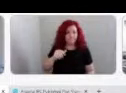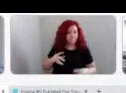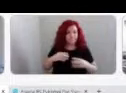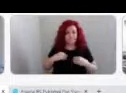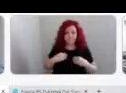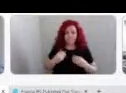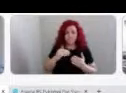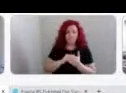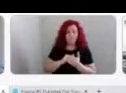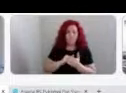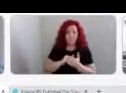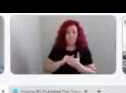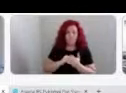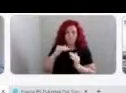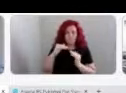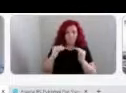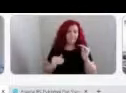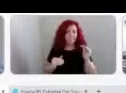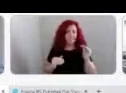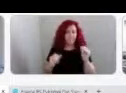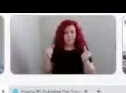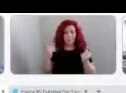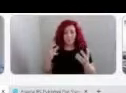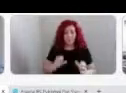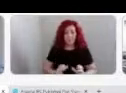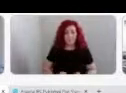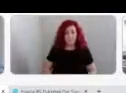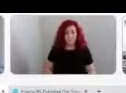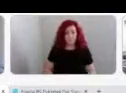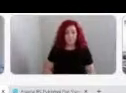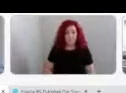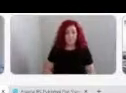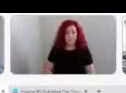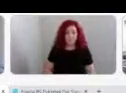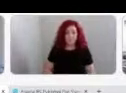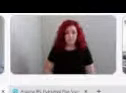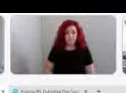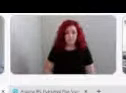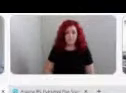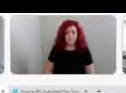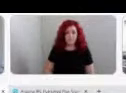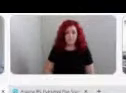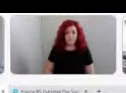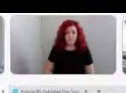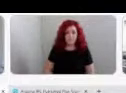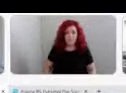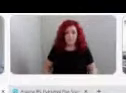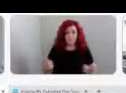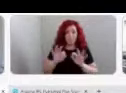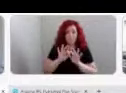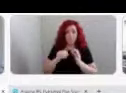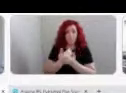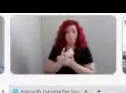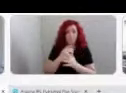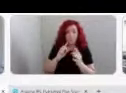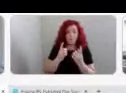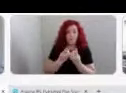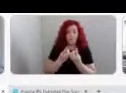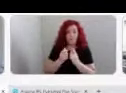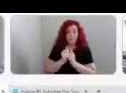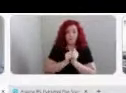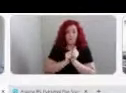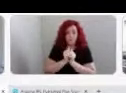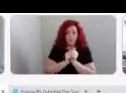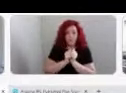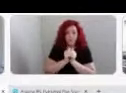again disenfranchising many citizens it is very important that new districts be competitive